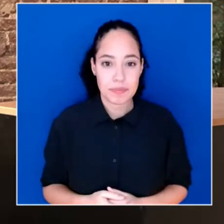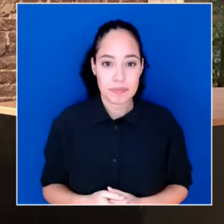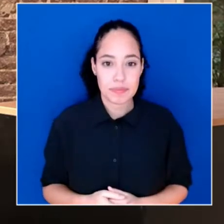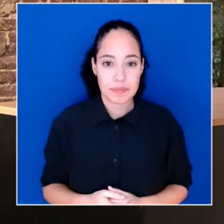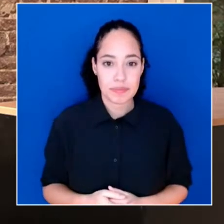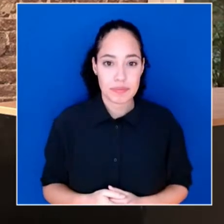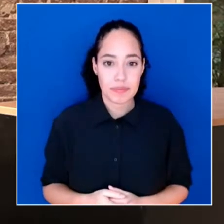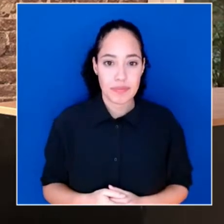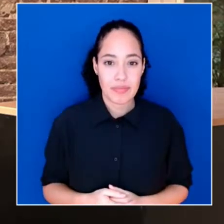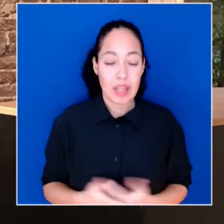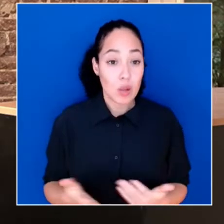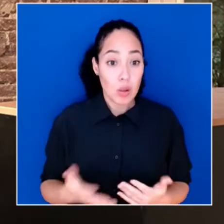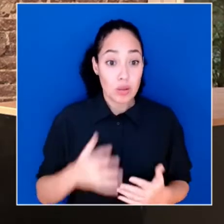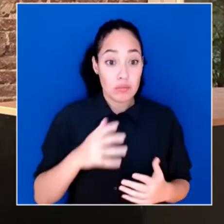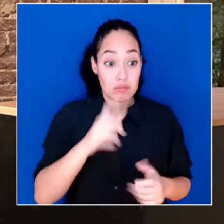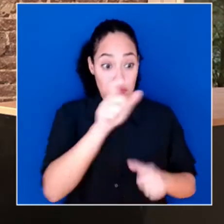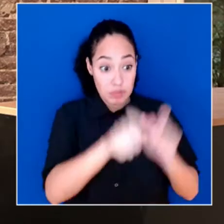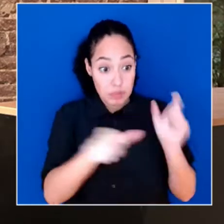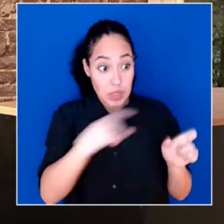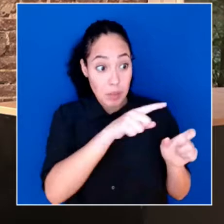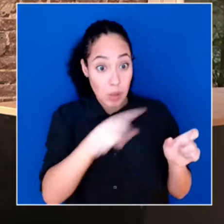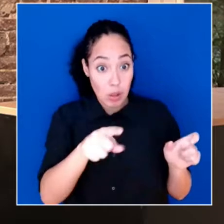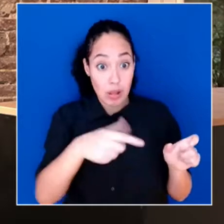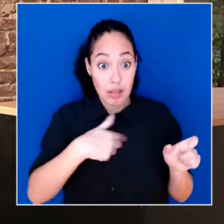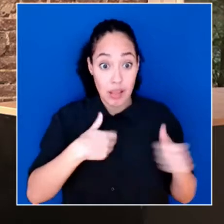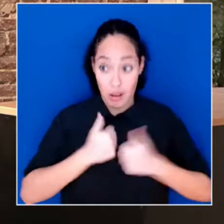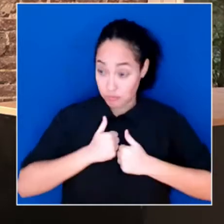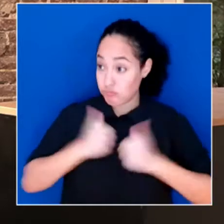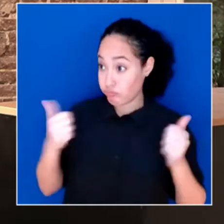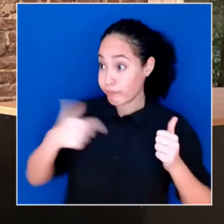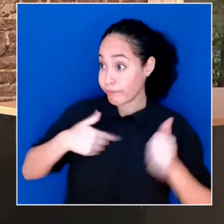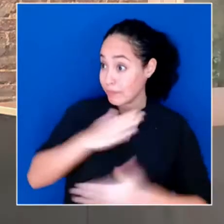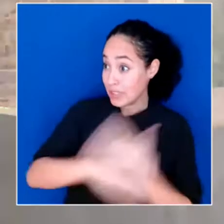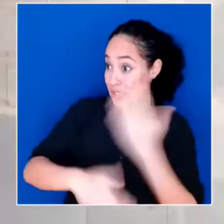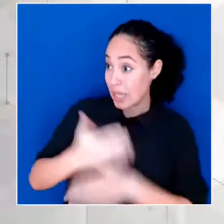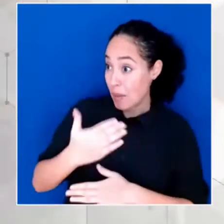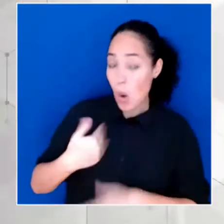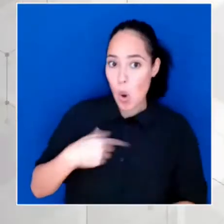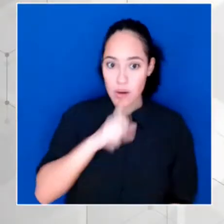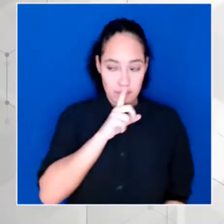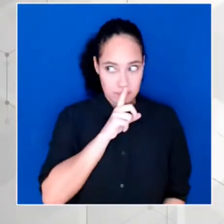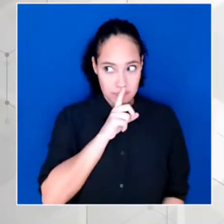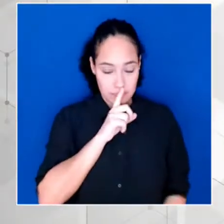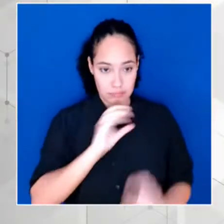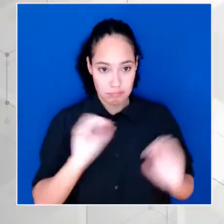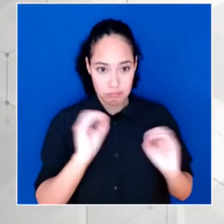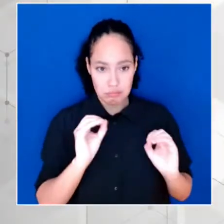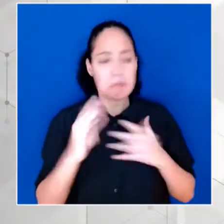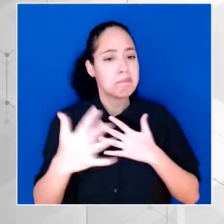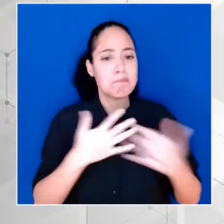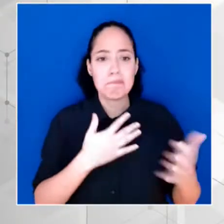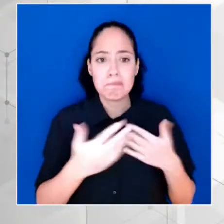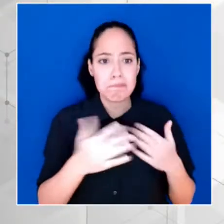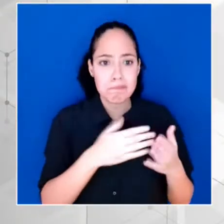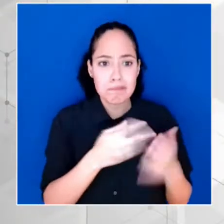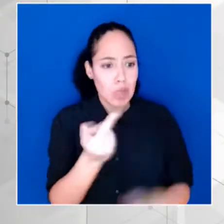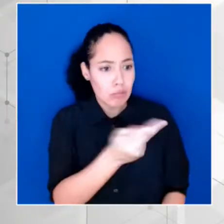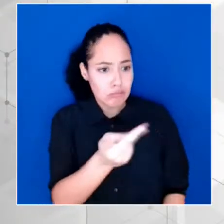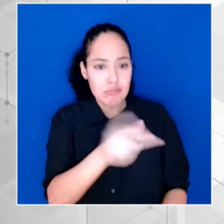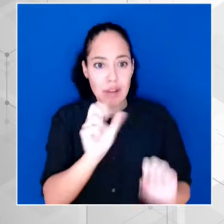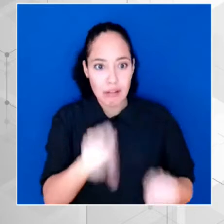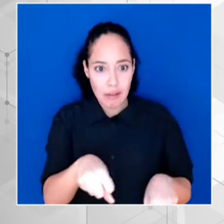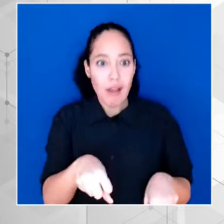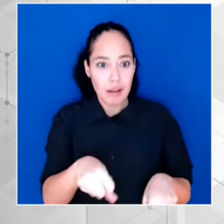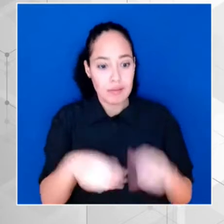if people are open and disclose it or not? So my name is Megan, and I'm a middle-aged woman with short dark brown hair